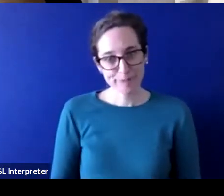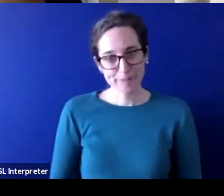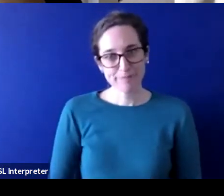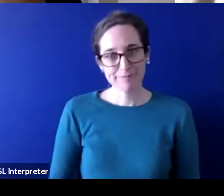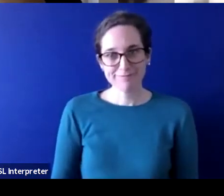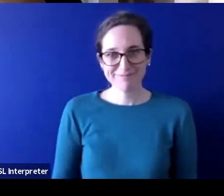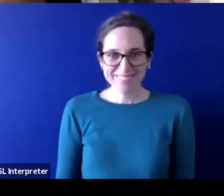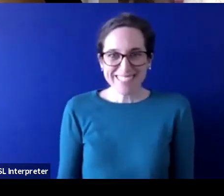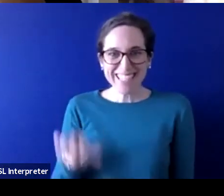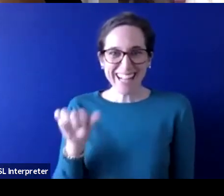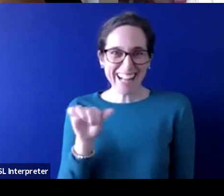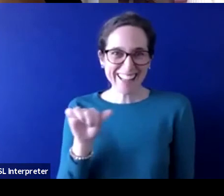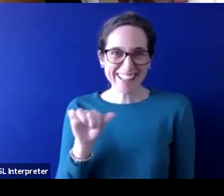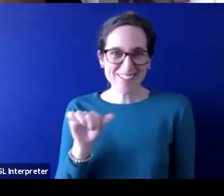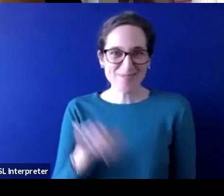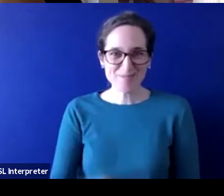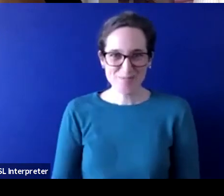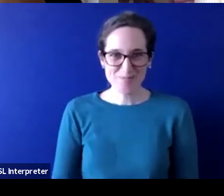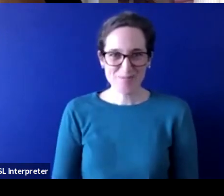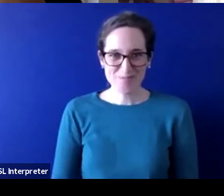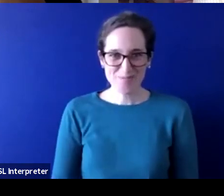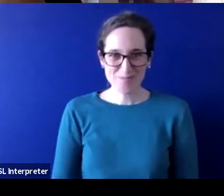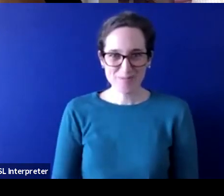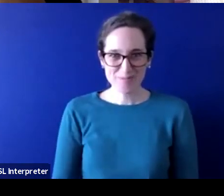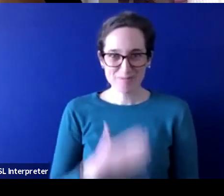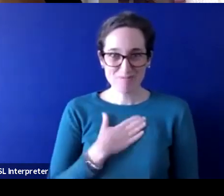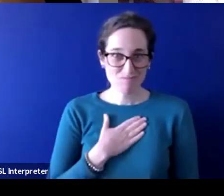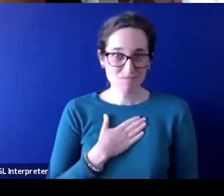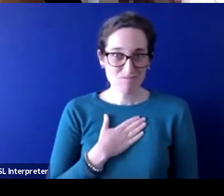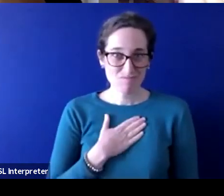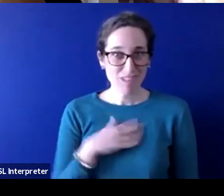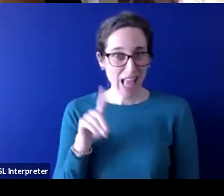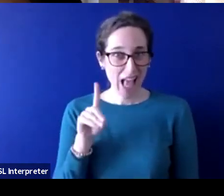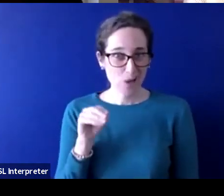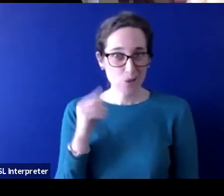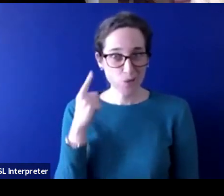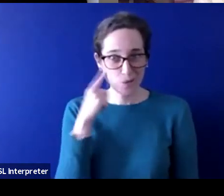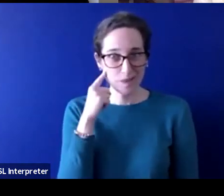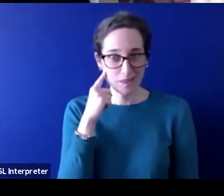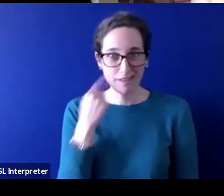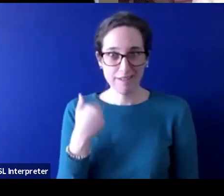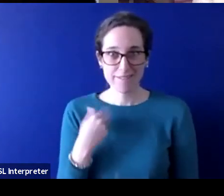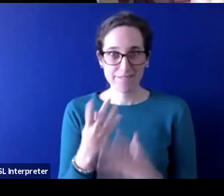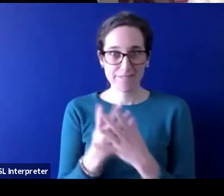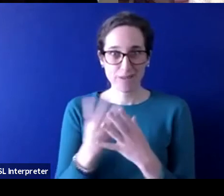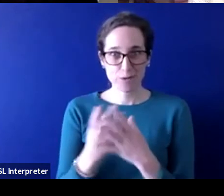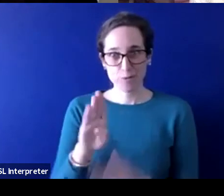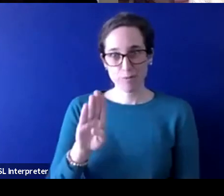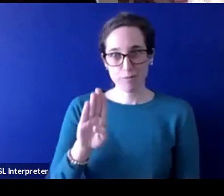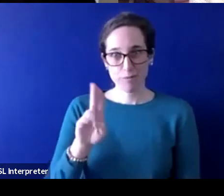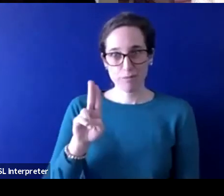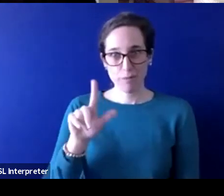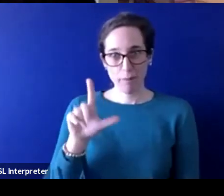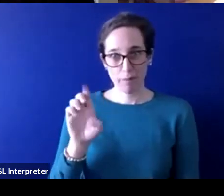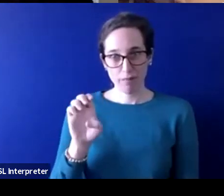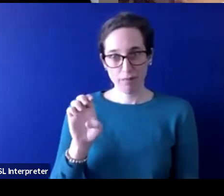Aaliyah? I definitely do think that there are filter bubbles, especially maybe depending on the algorithm,